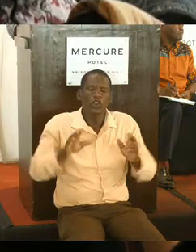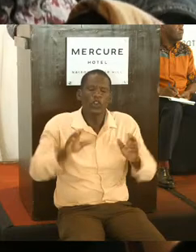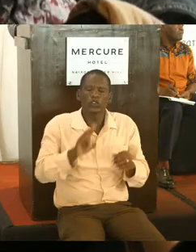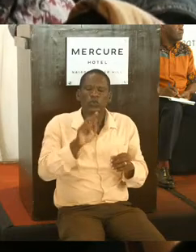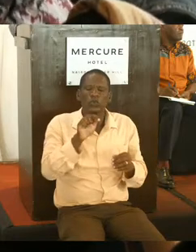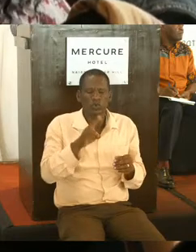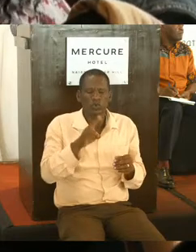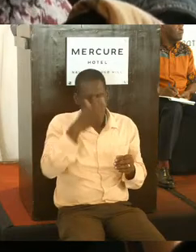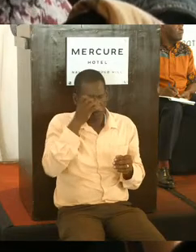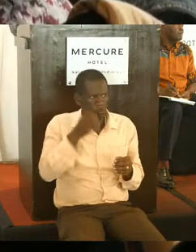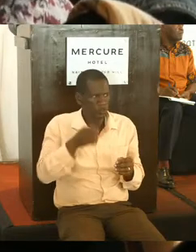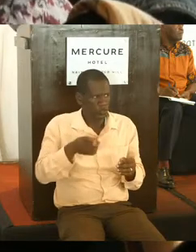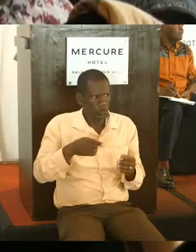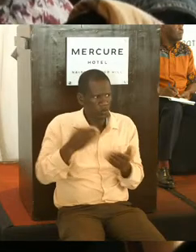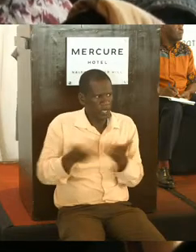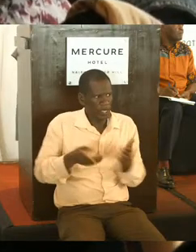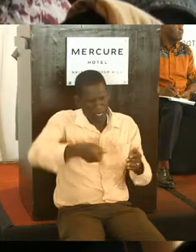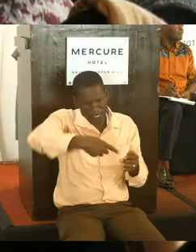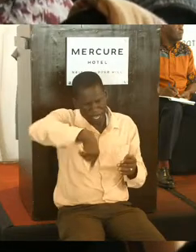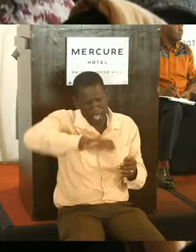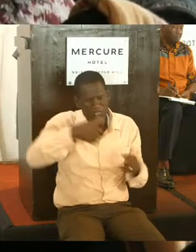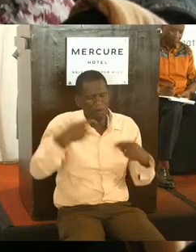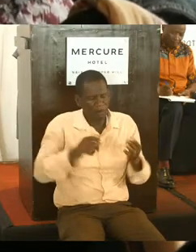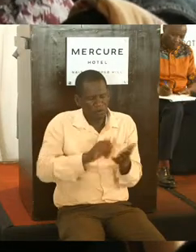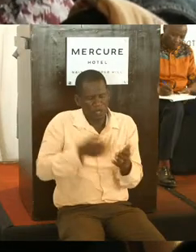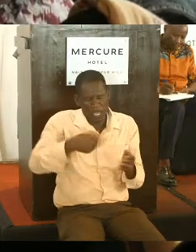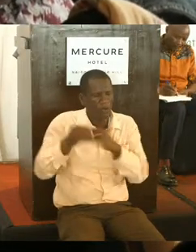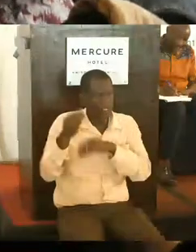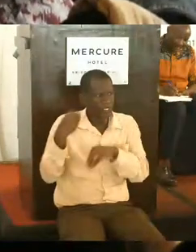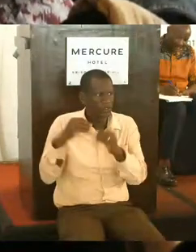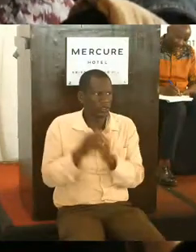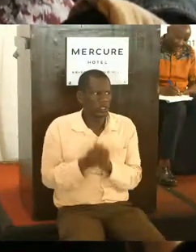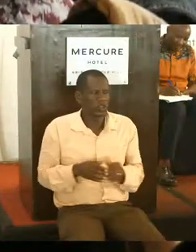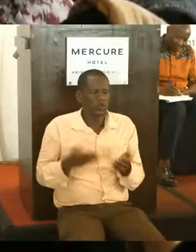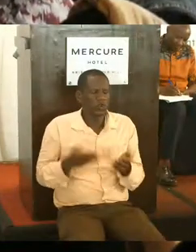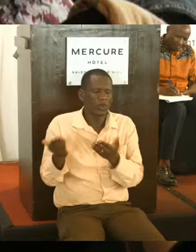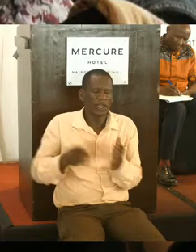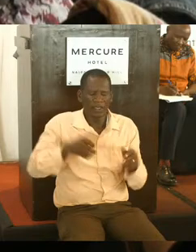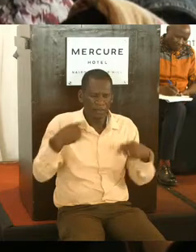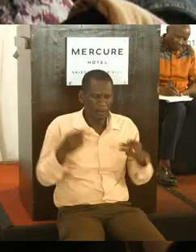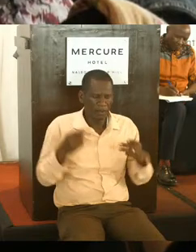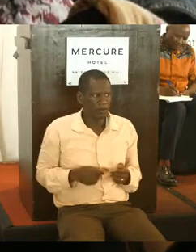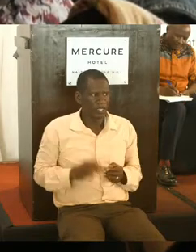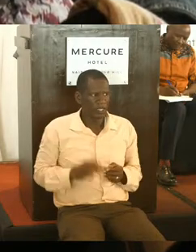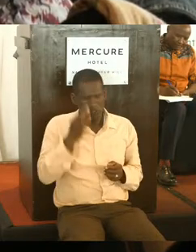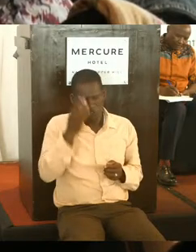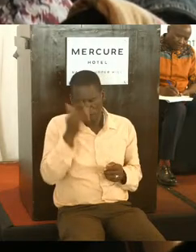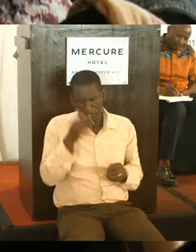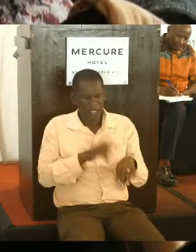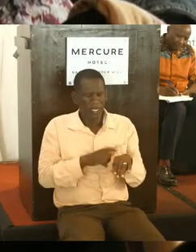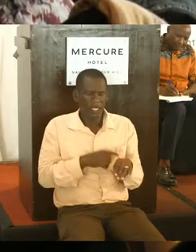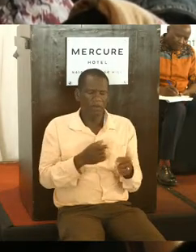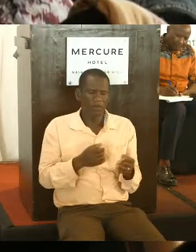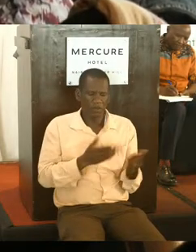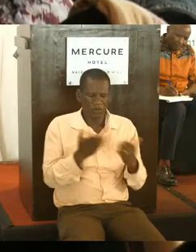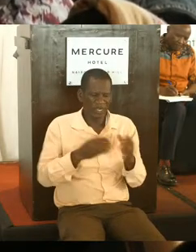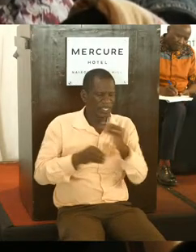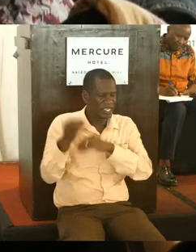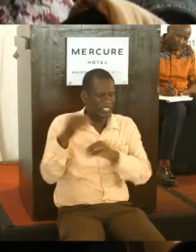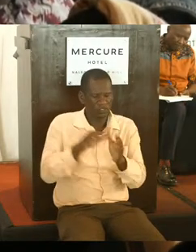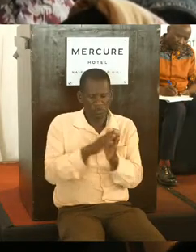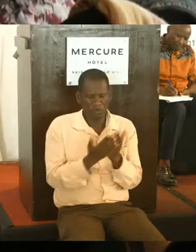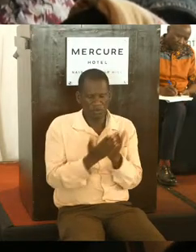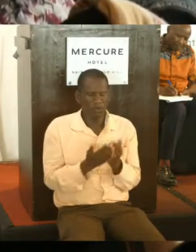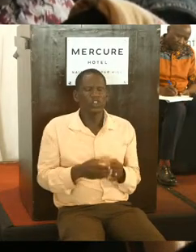utu is because we let others to write our history we let others because when you read the history book